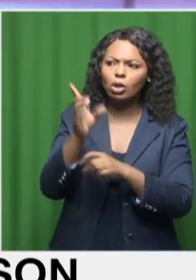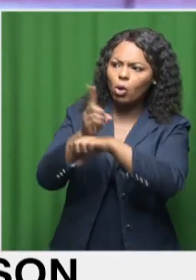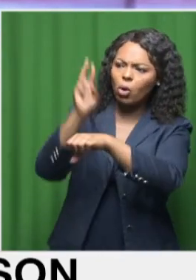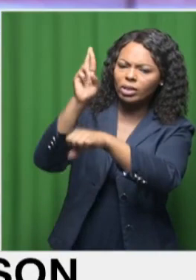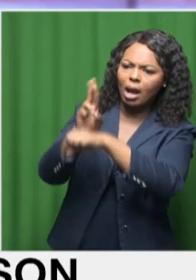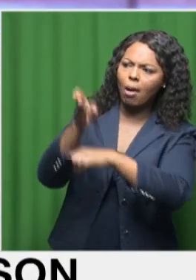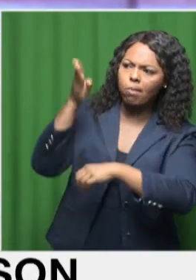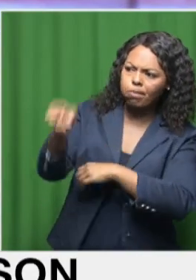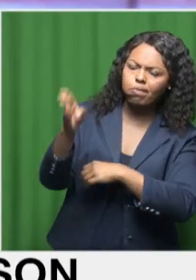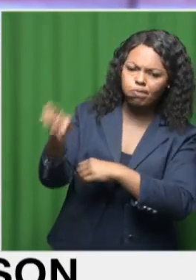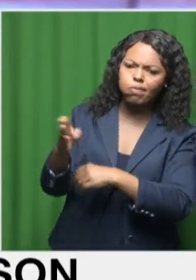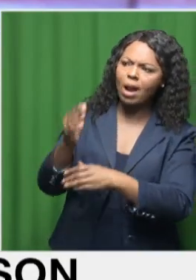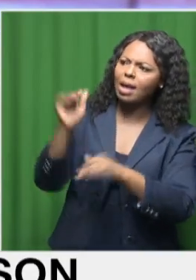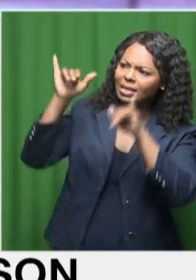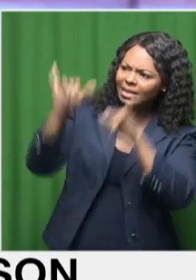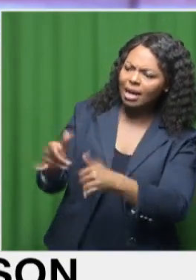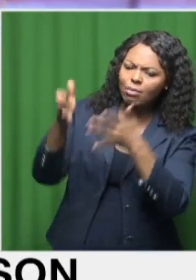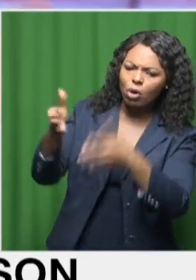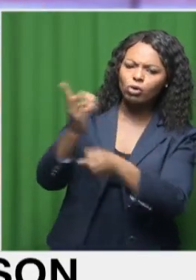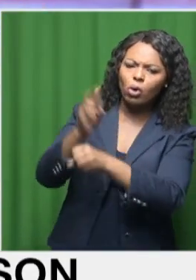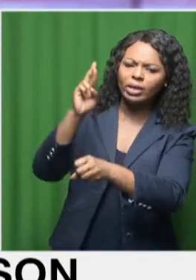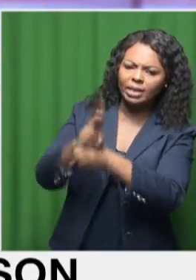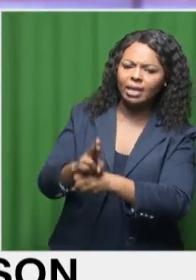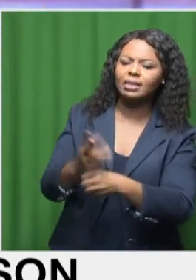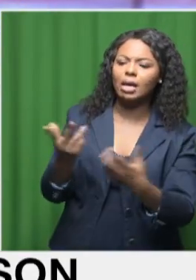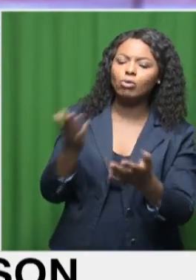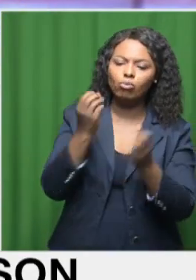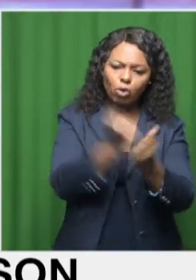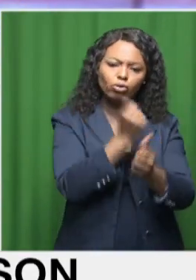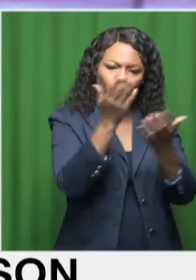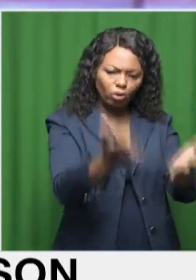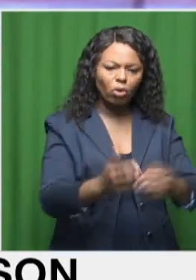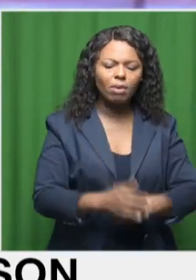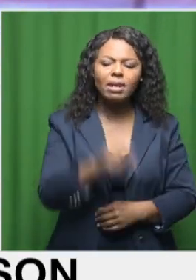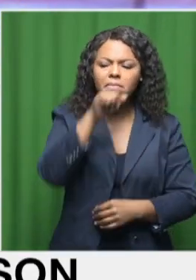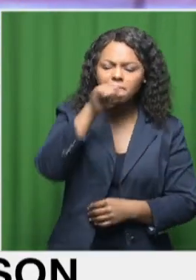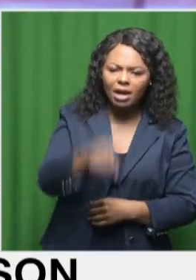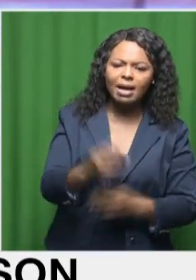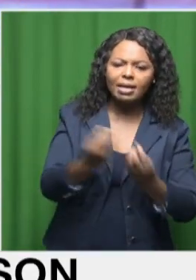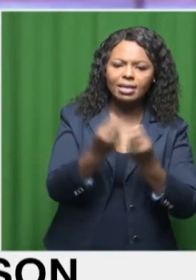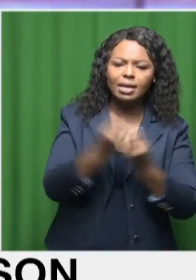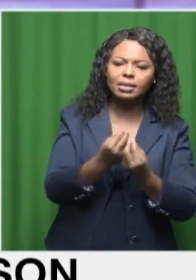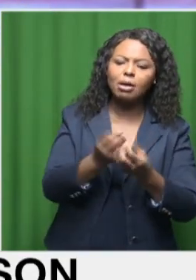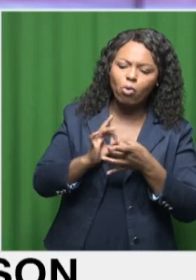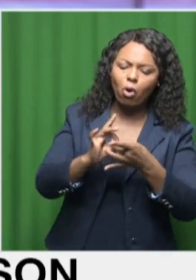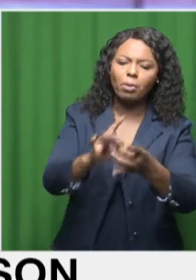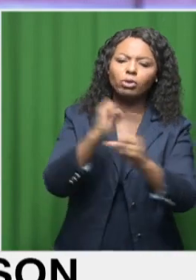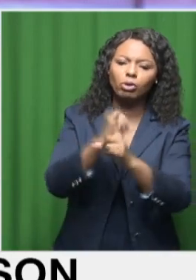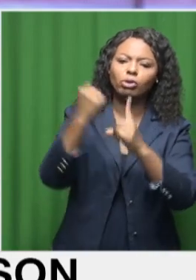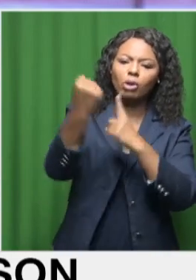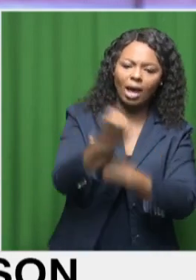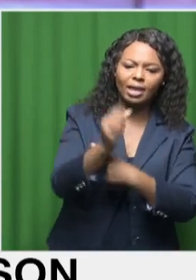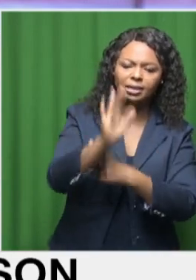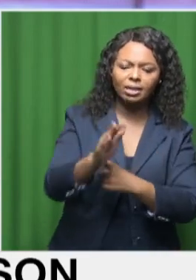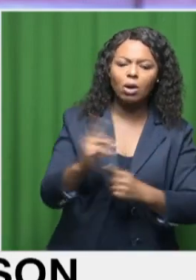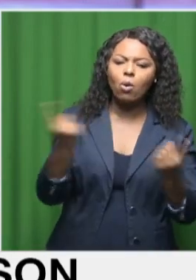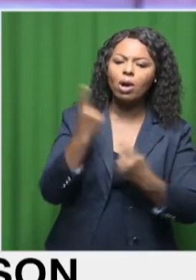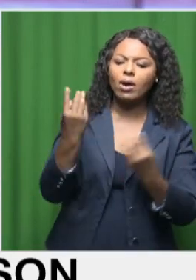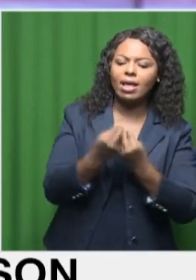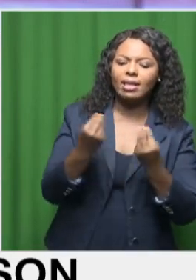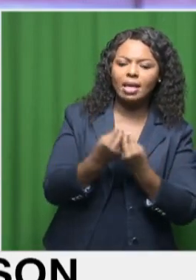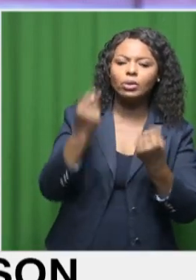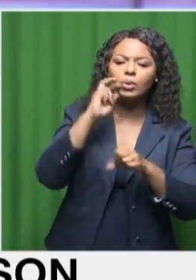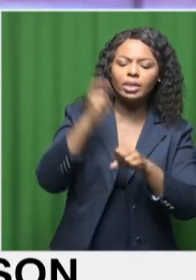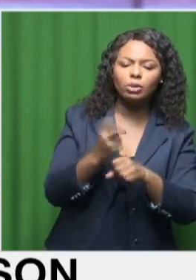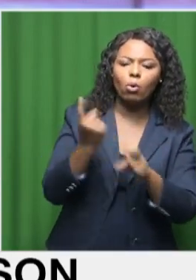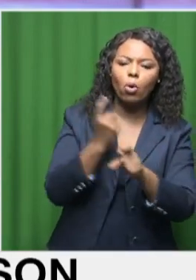been around this community forever. A doctor who could have gone and I love the thing of the commitment to society, because one of the things we need to get